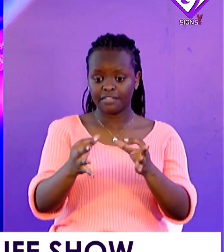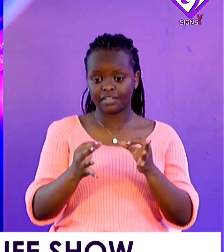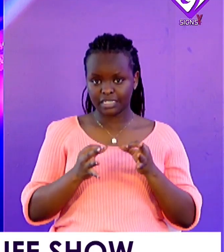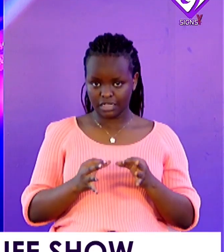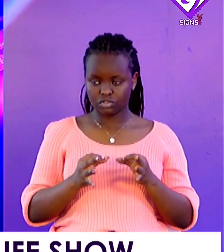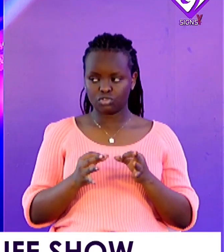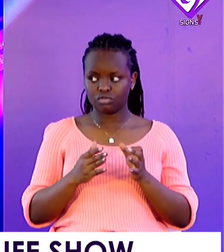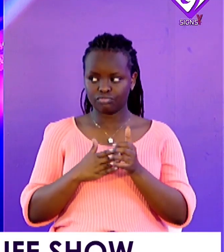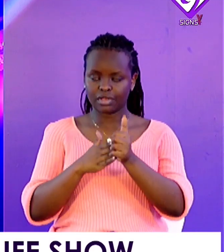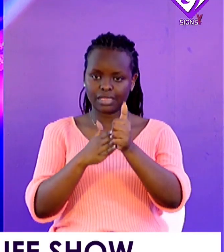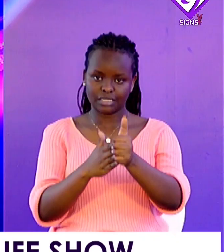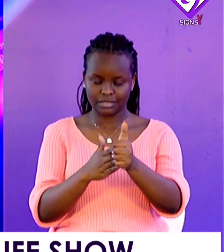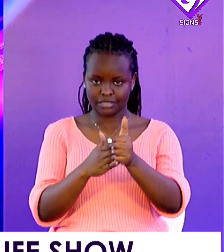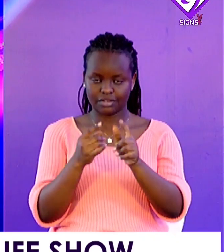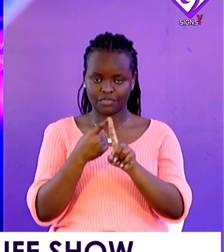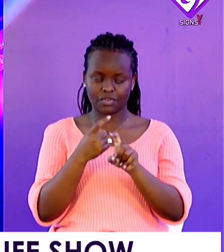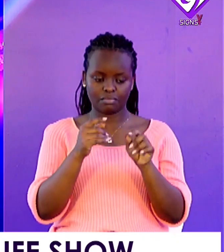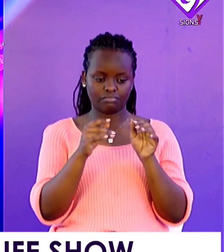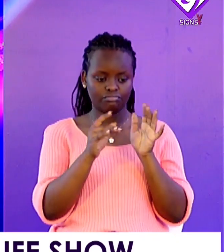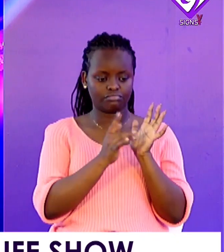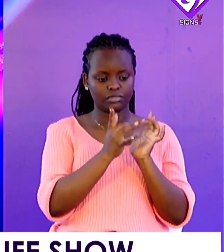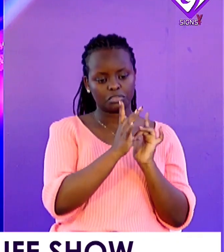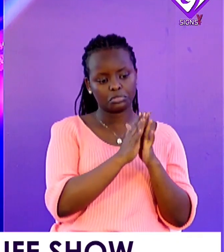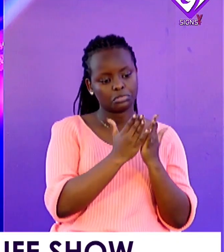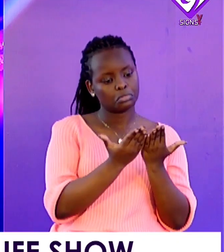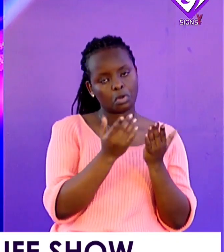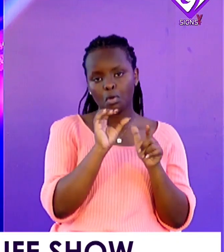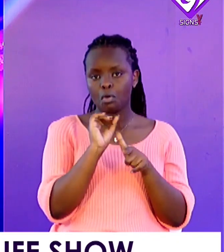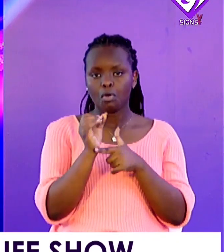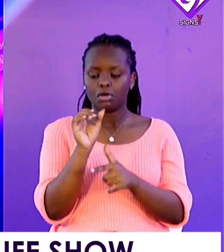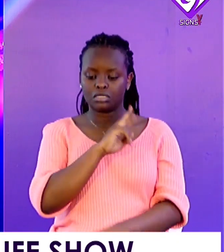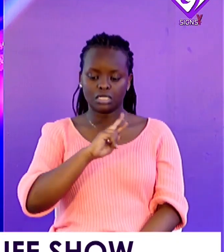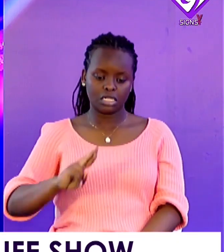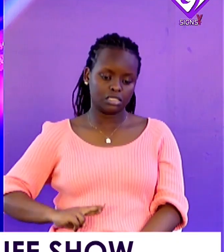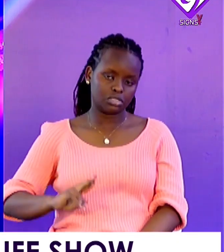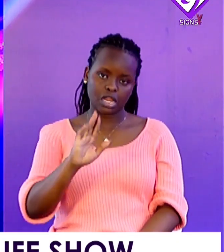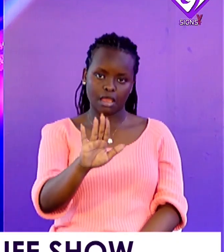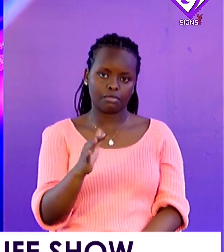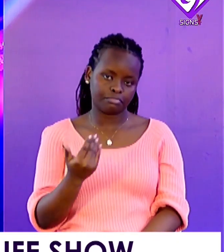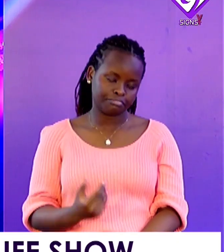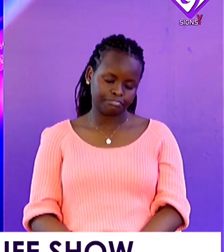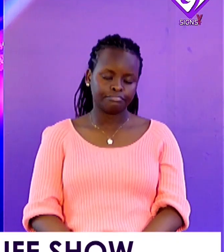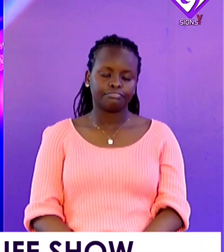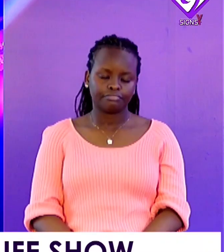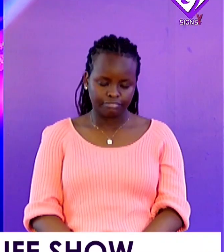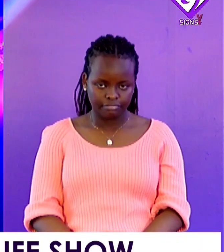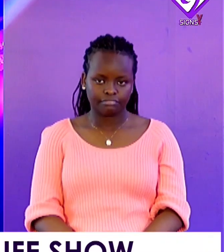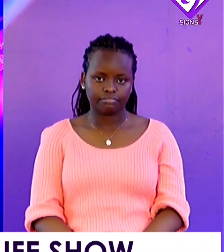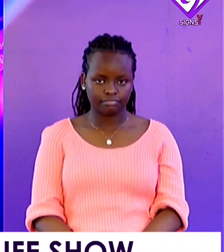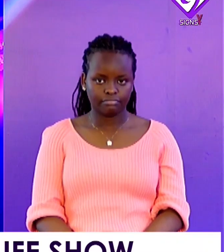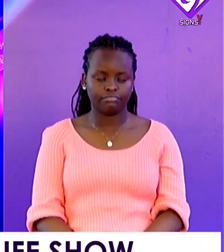guidance. Okay. From the Bible or from whatever religion you're working from. Okay.